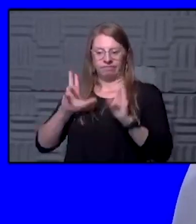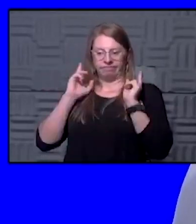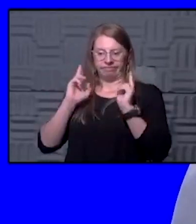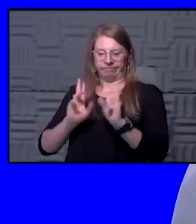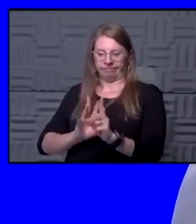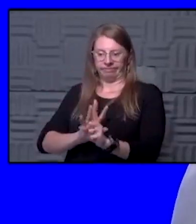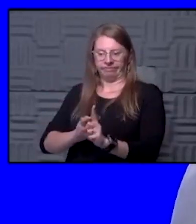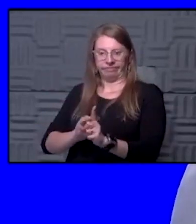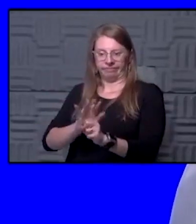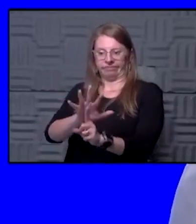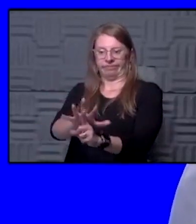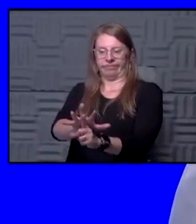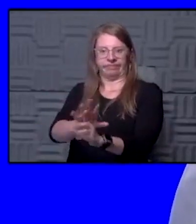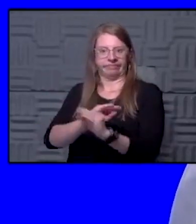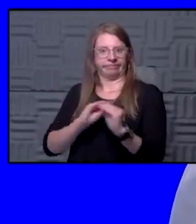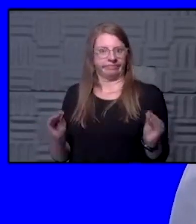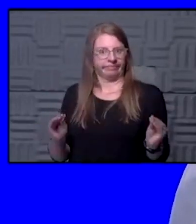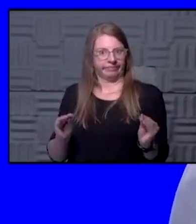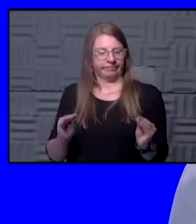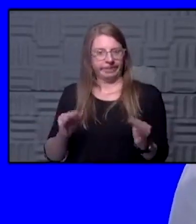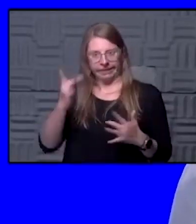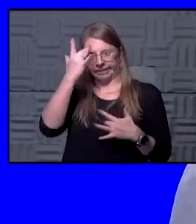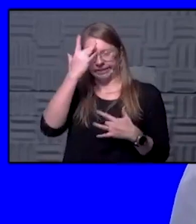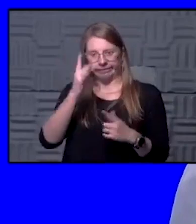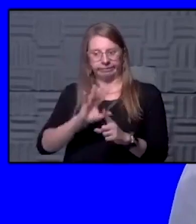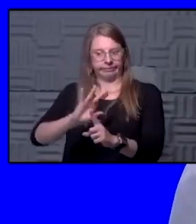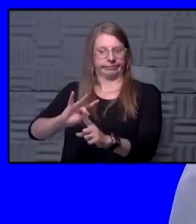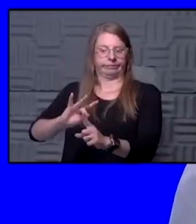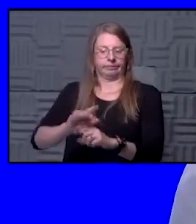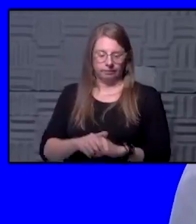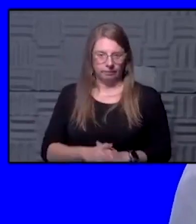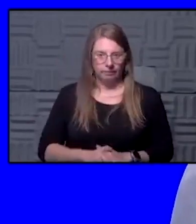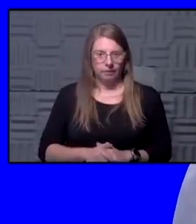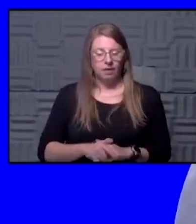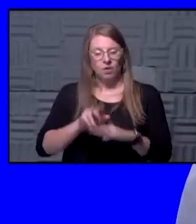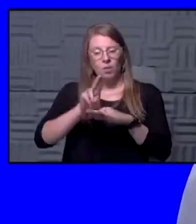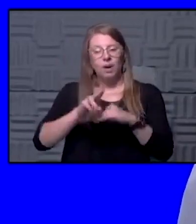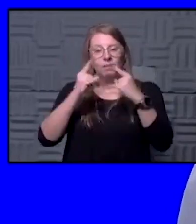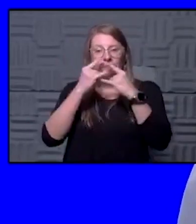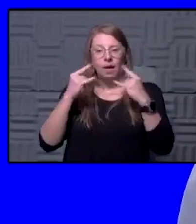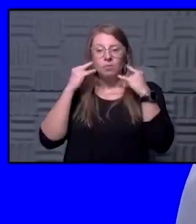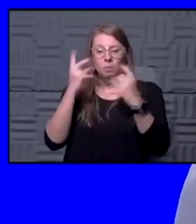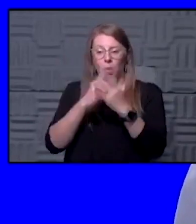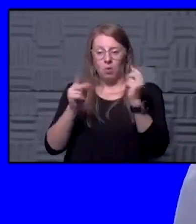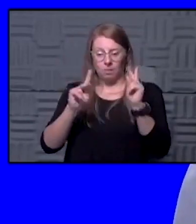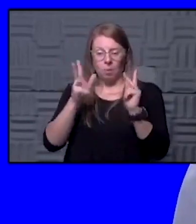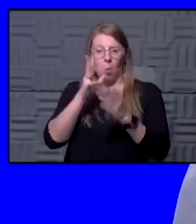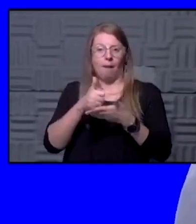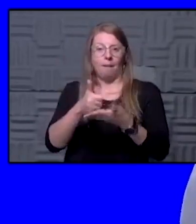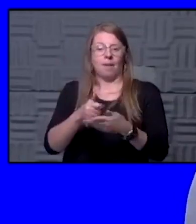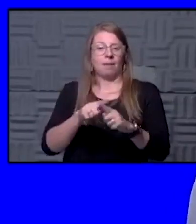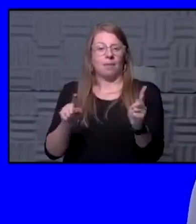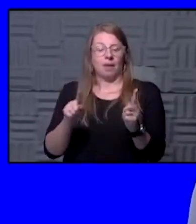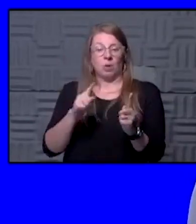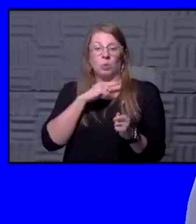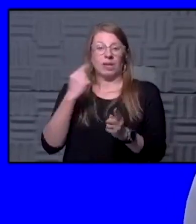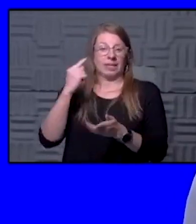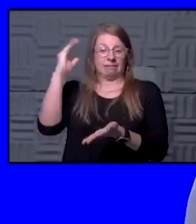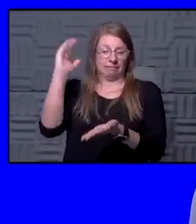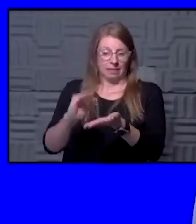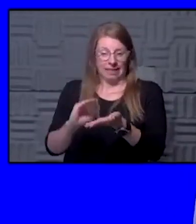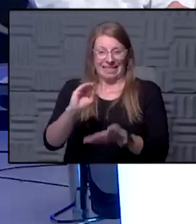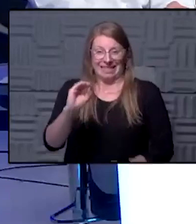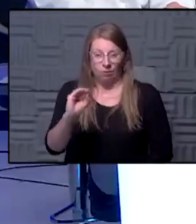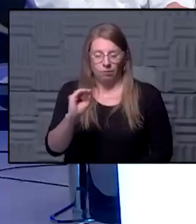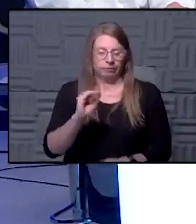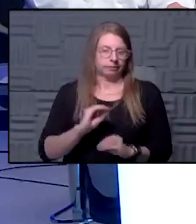So there is very good data to suggest that wearing the mask by both people will help, but you never reduce that risk to 0.